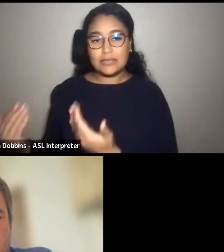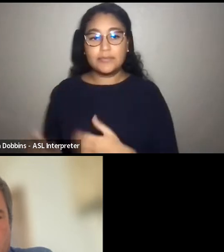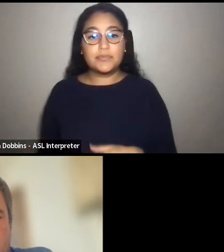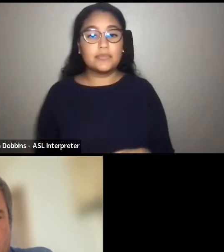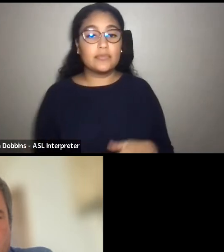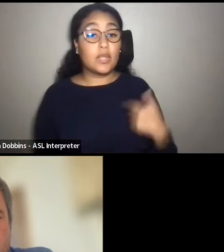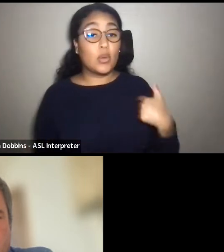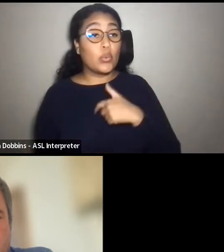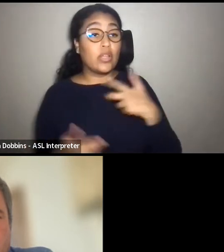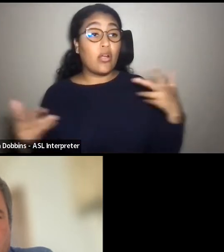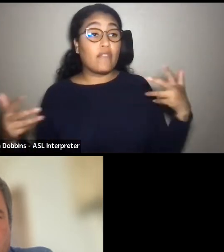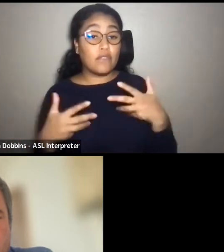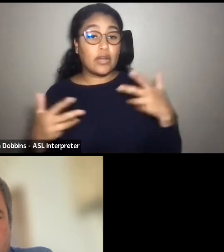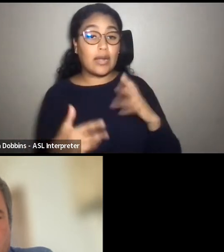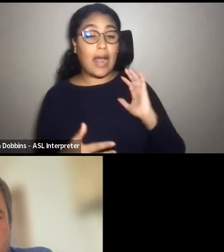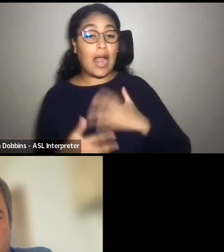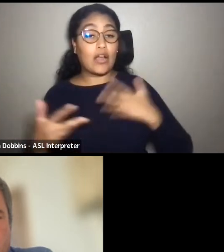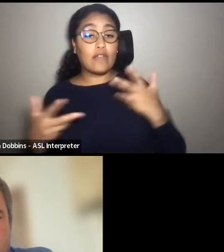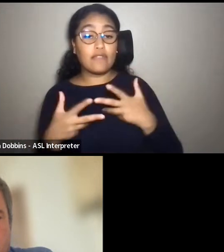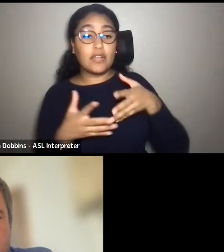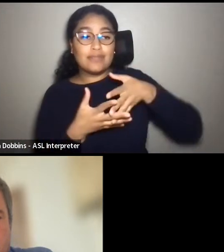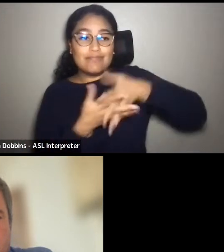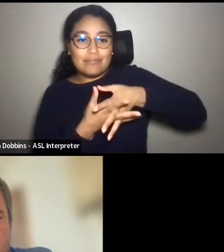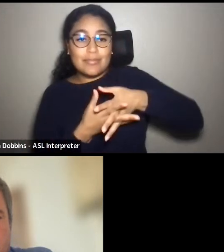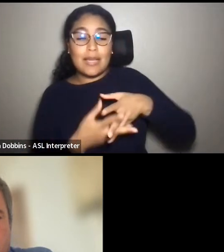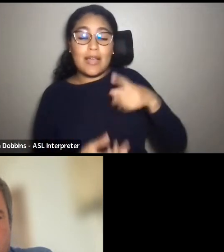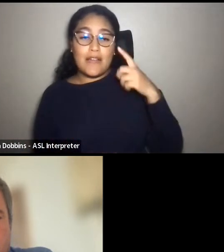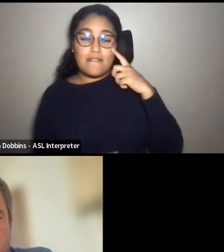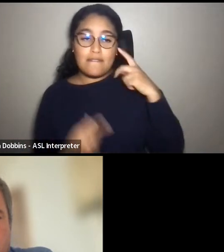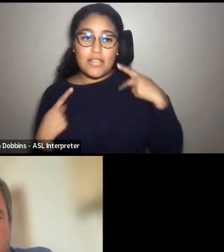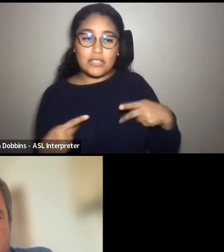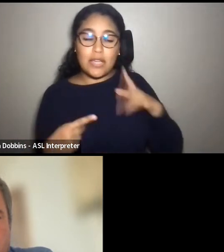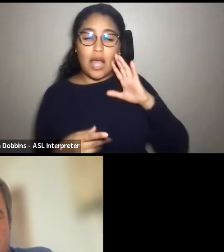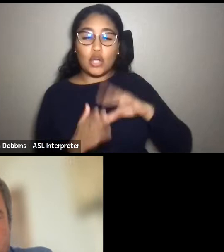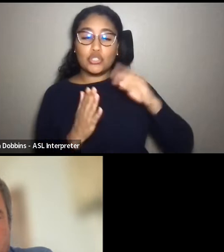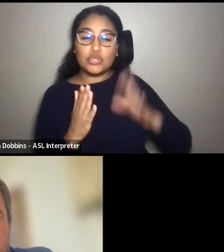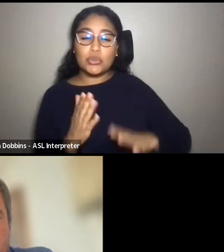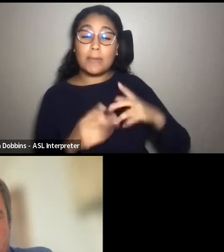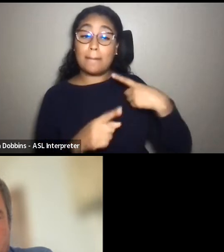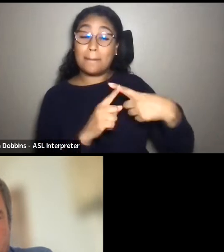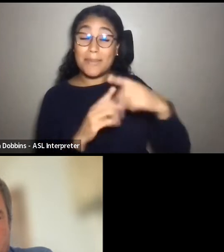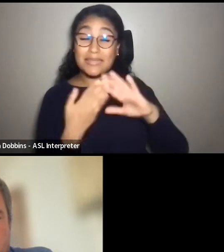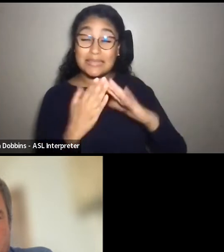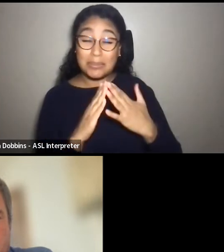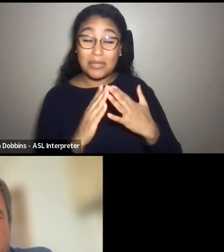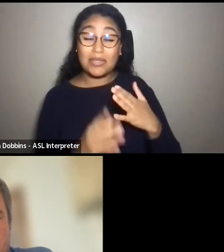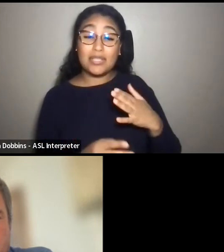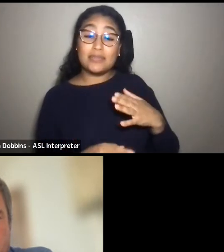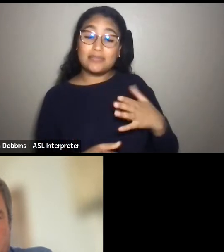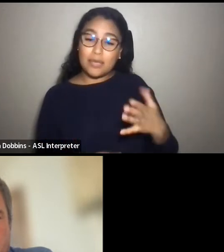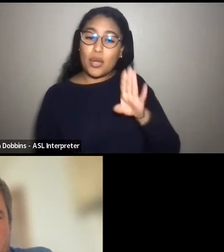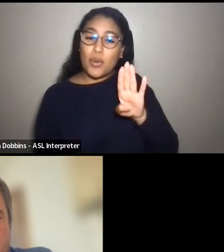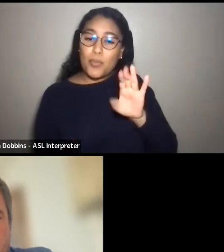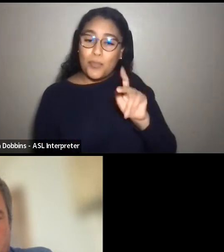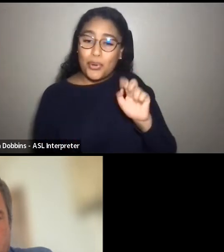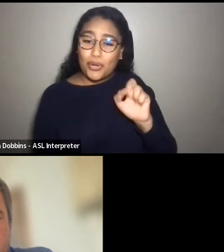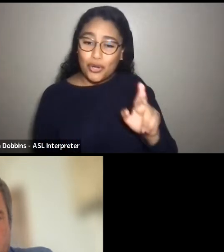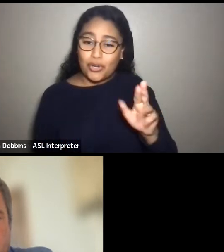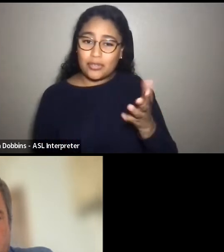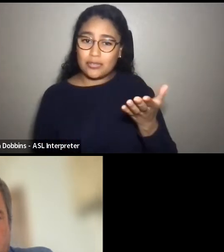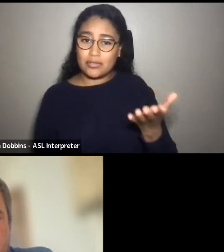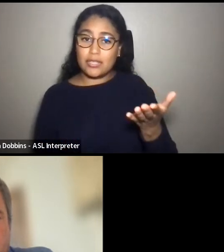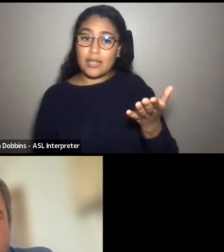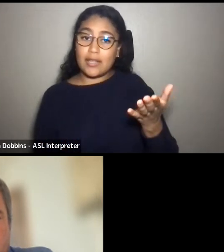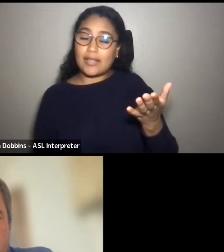We are afraid. Our fear is rooted in physical, mental safety of our students and community. Superintendent Booker,